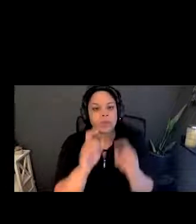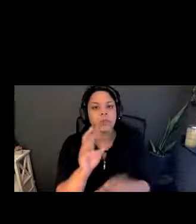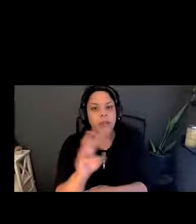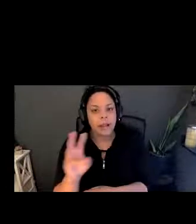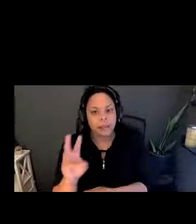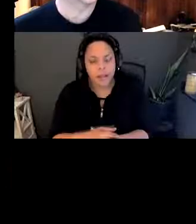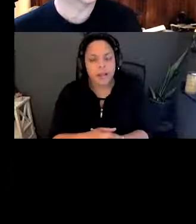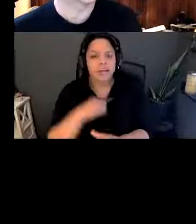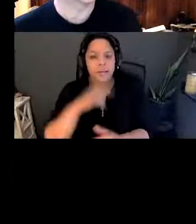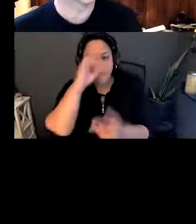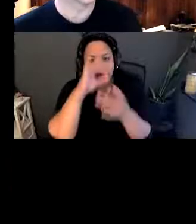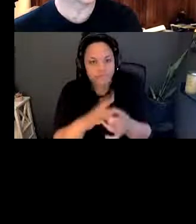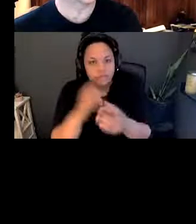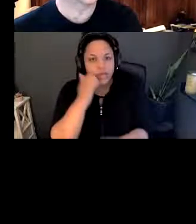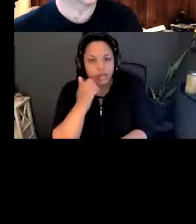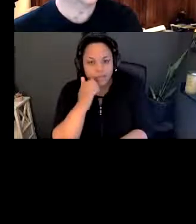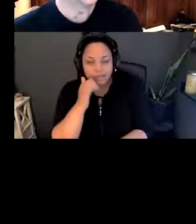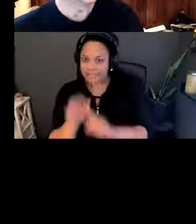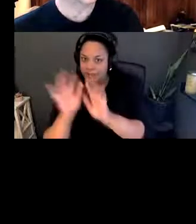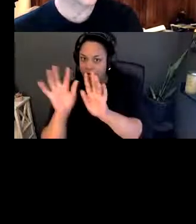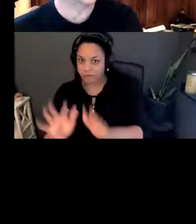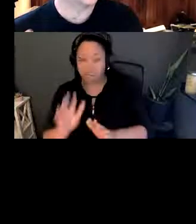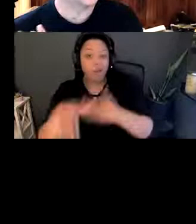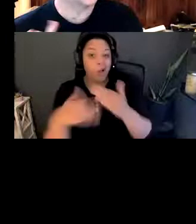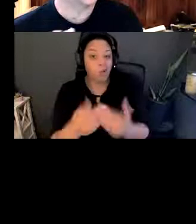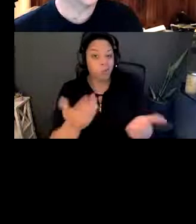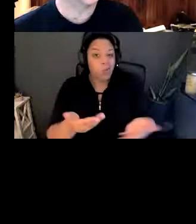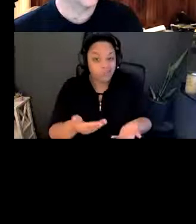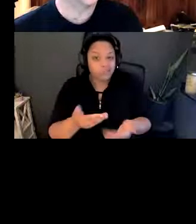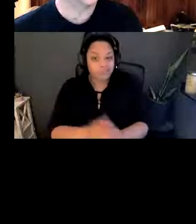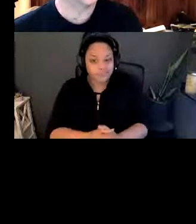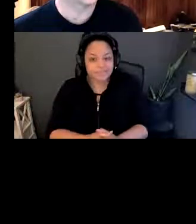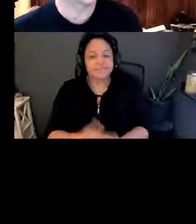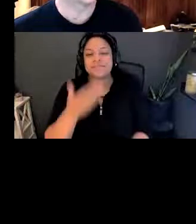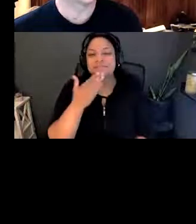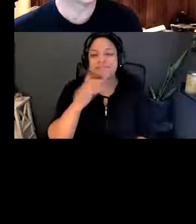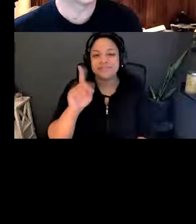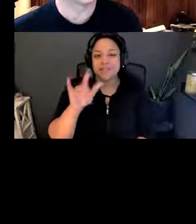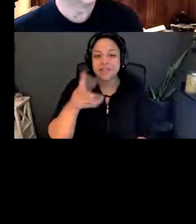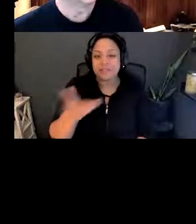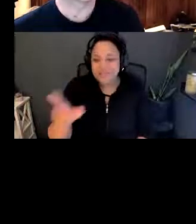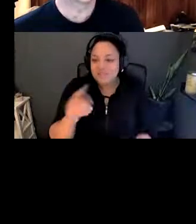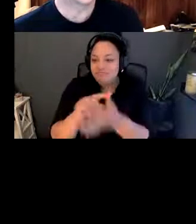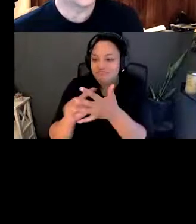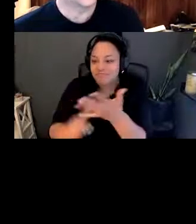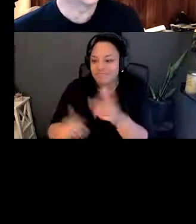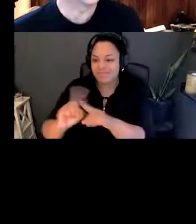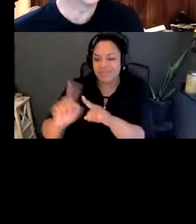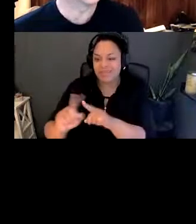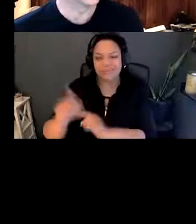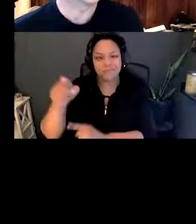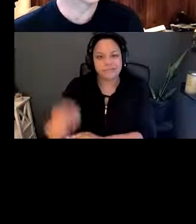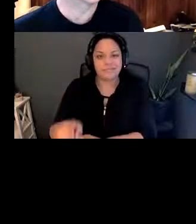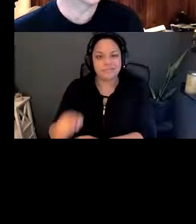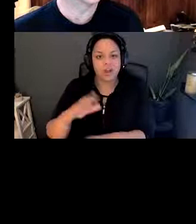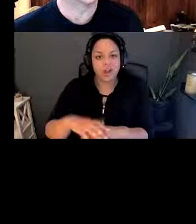offers meditations daily, except on Sunday. All welcome. Thanks for that invitation, Daniel. So there's another resource. And again, there's a plethora of